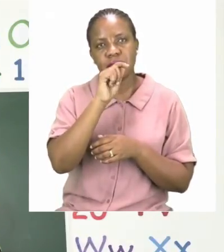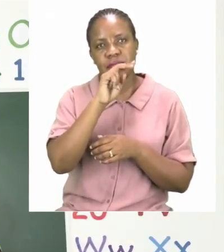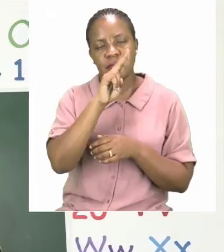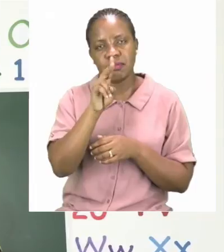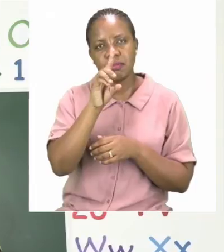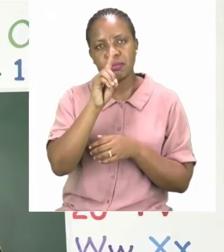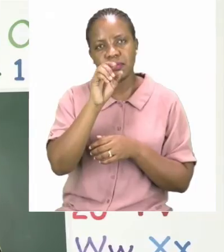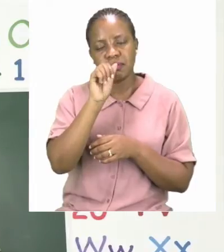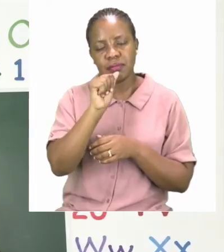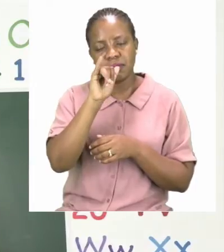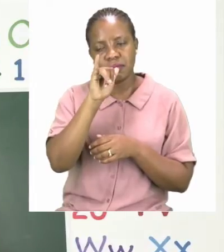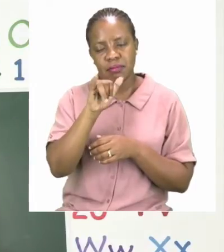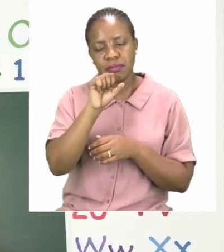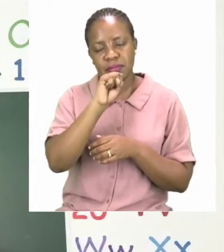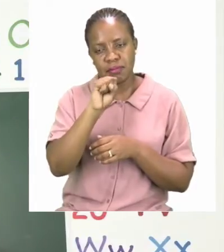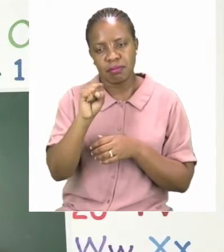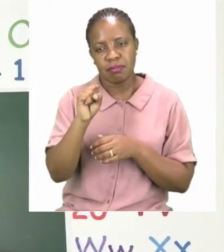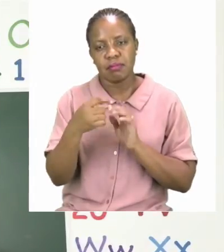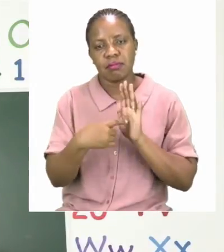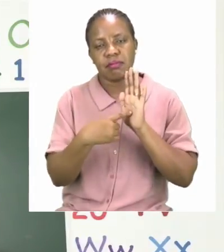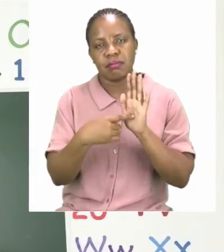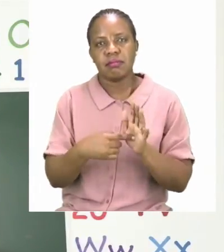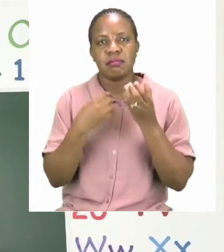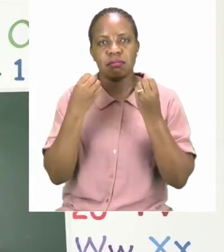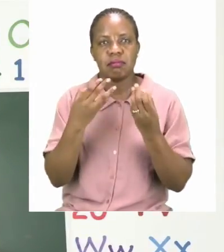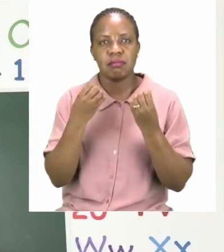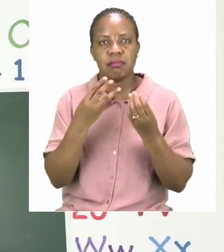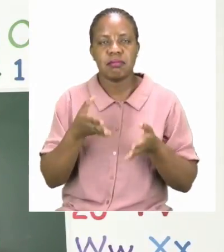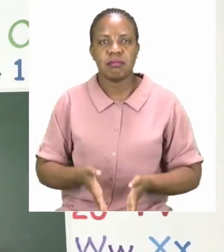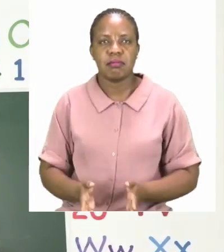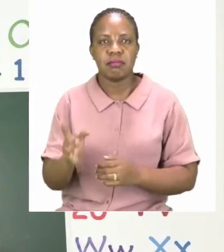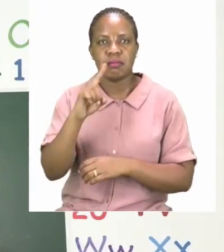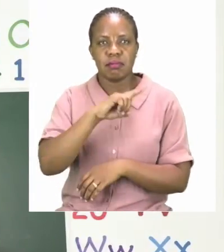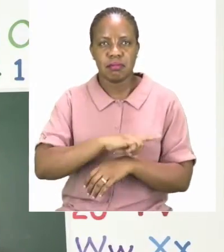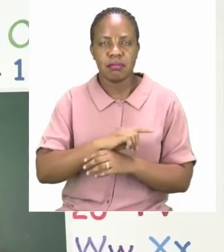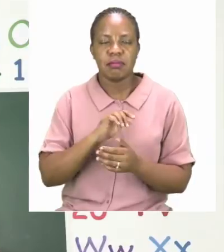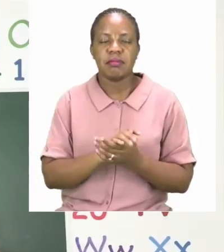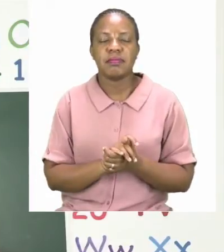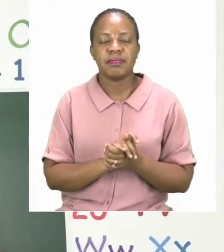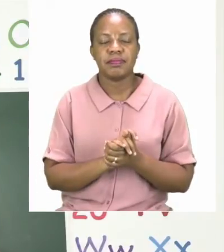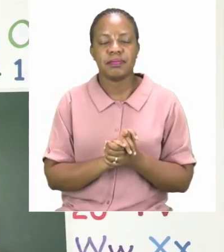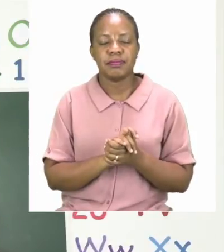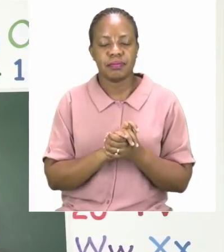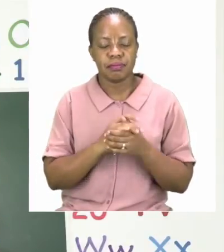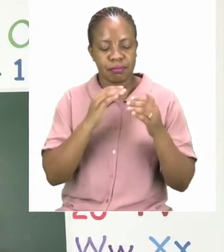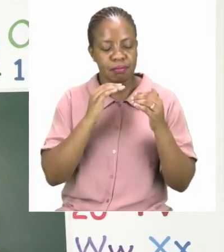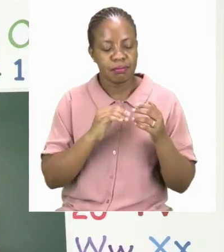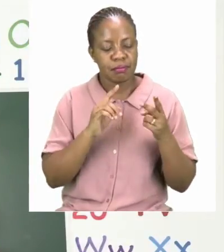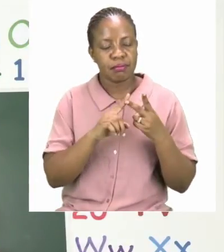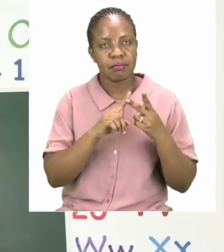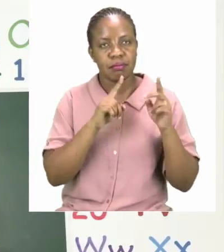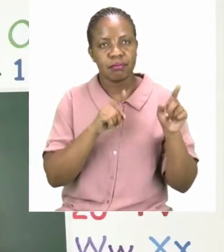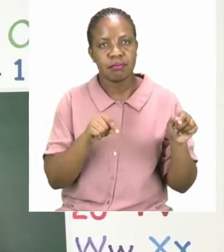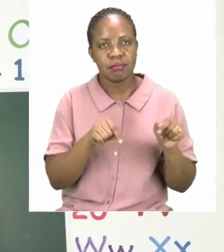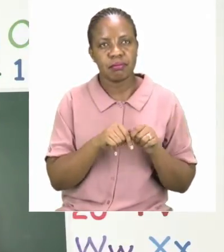birthdays. The same is said with the next word that is on the board, funeral.